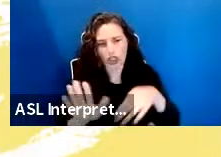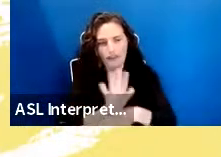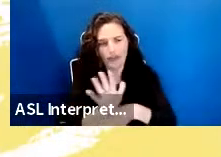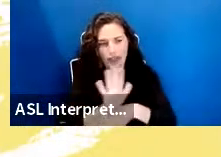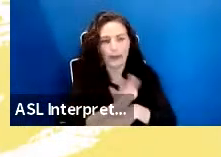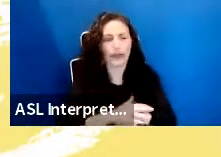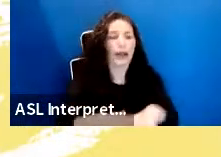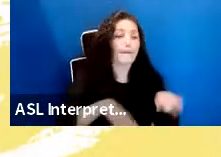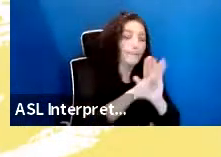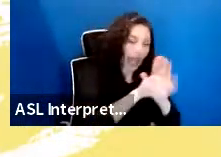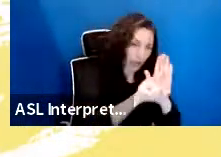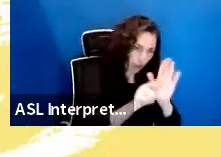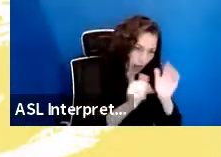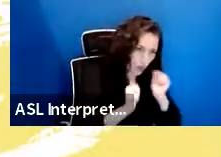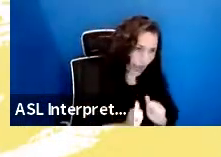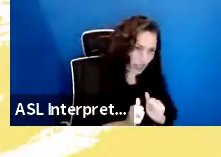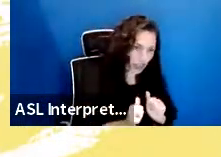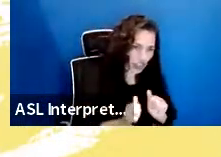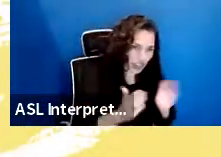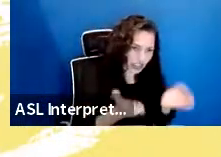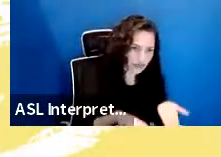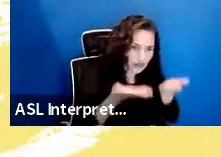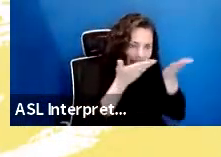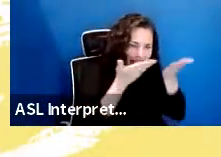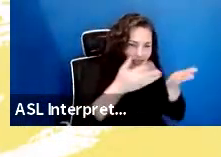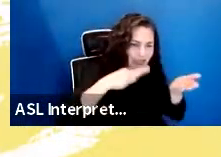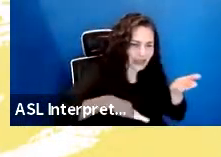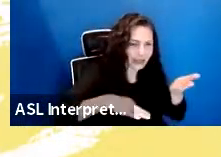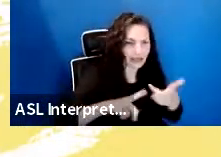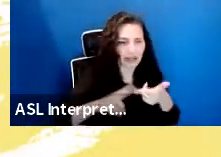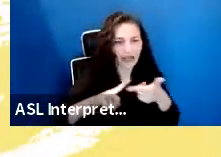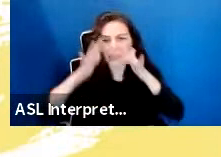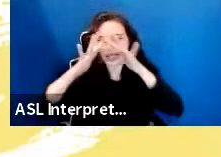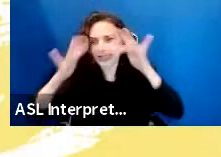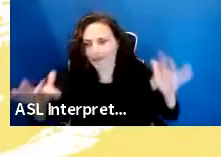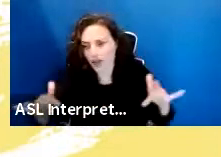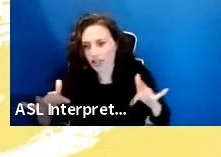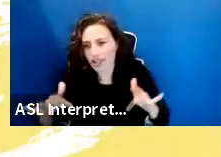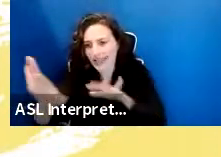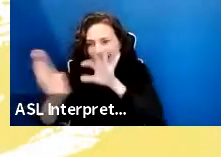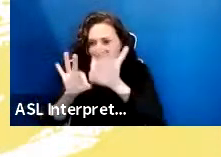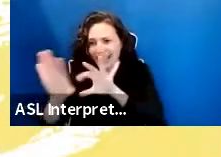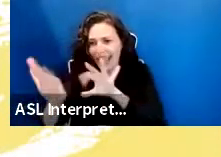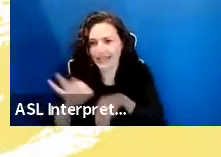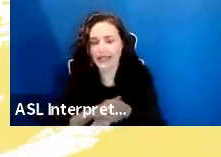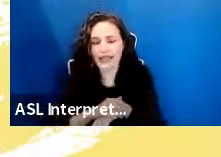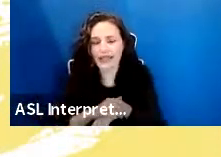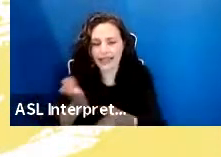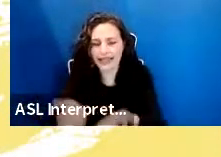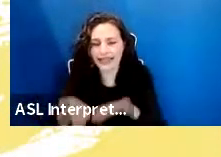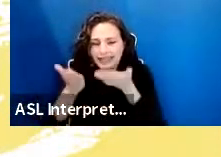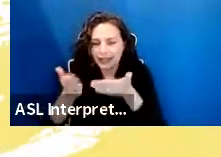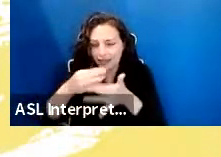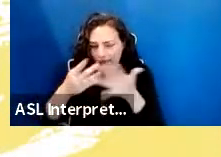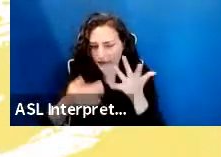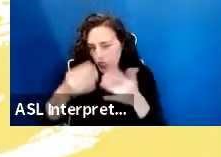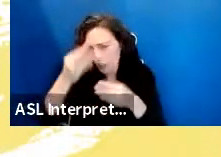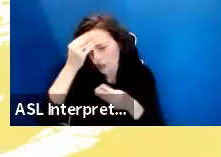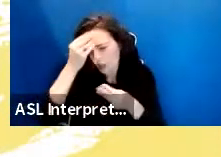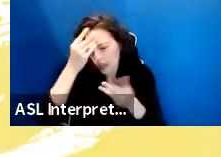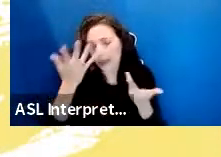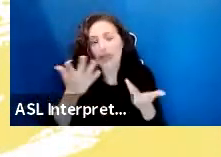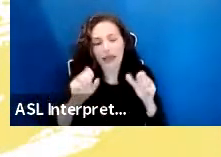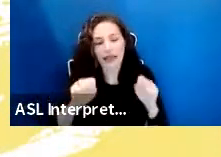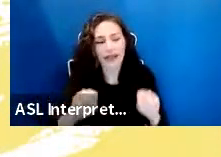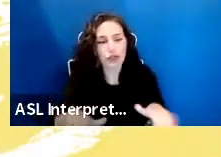background actors incentive. We have the diversity in casting incentive. It actually gives you the ability to raise